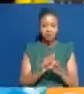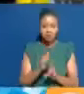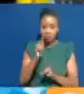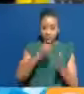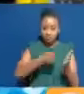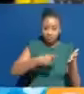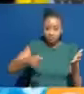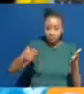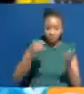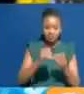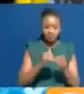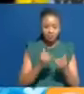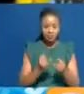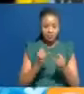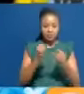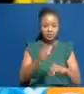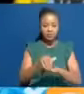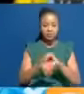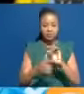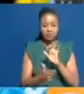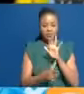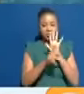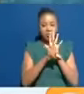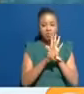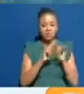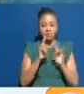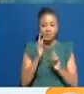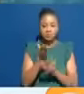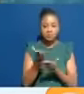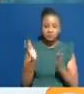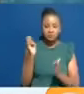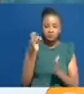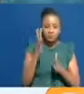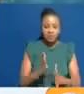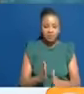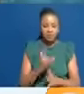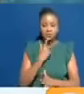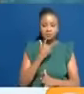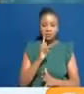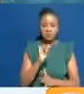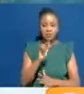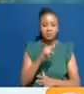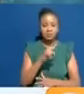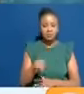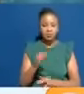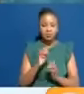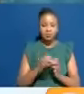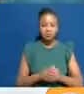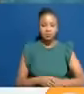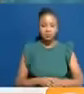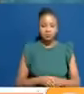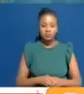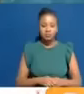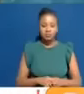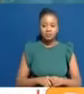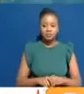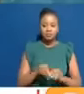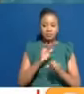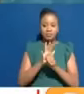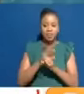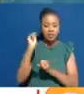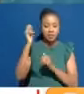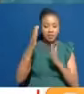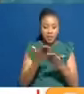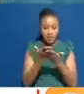law, despite Kenyans' views that it was punitive. Wa Kenya wamejua kuna kitu inaitwa Finance Bill. Lakini